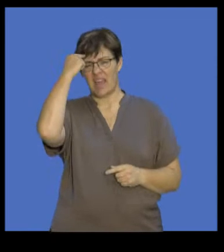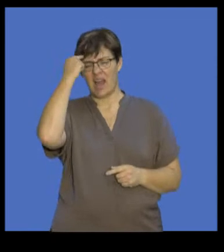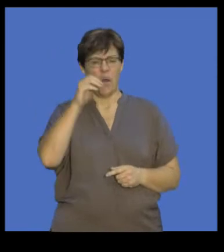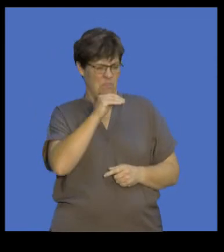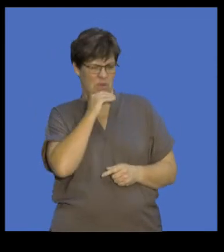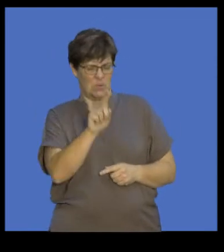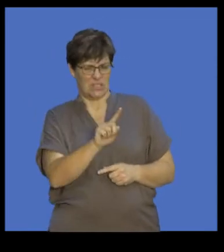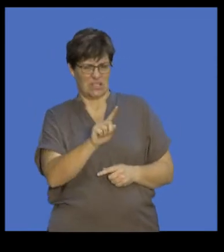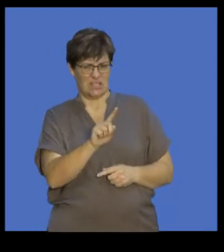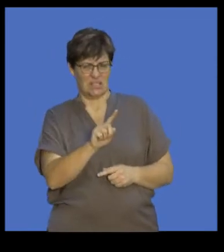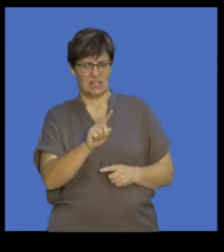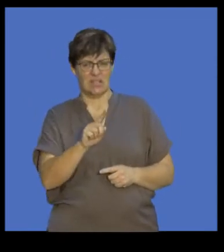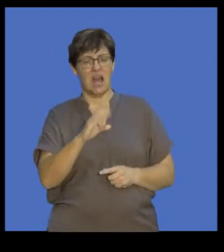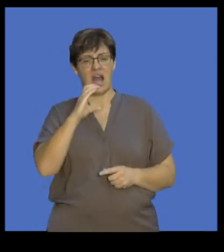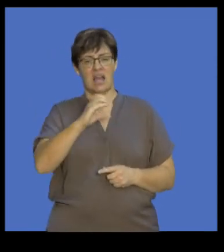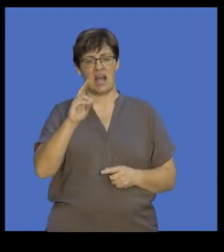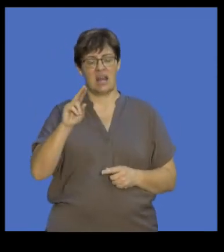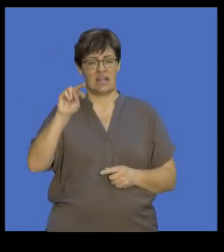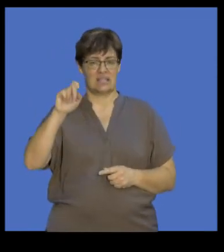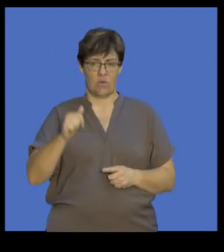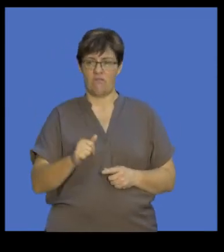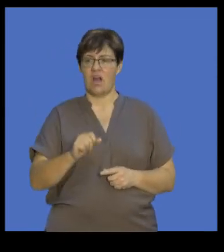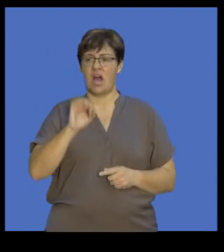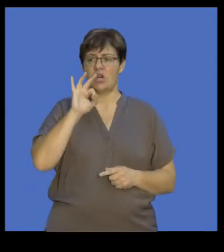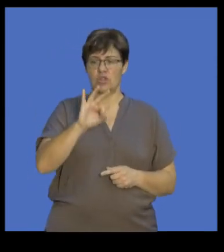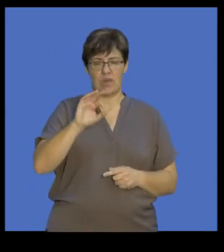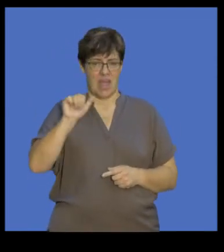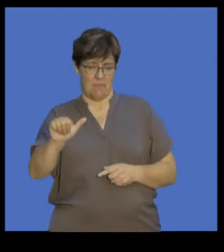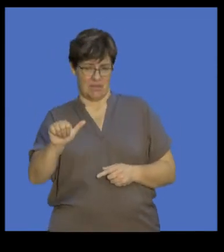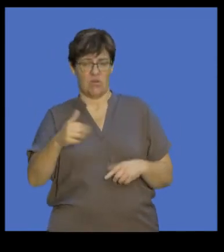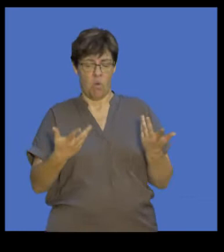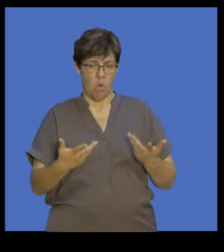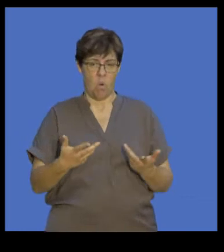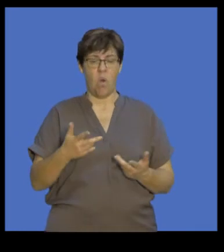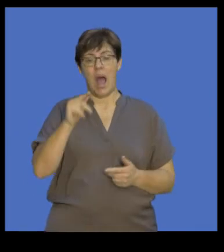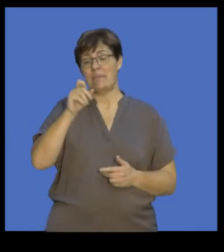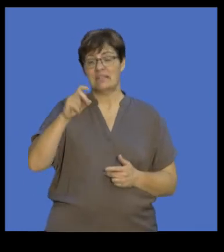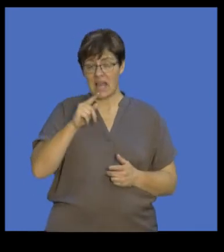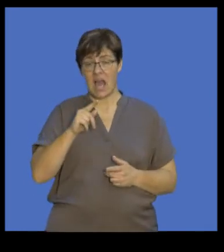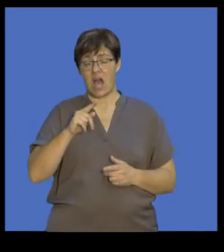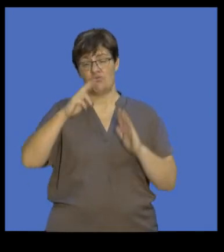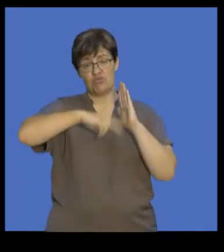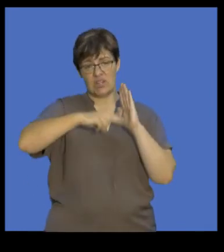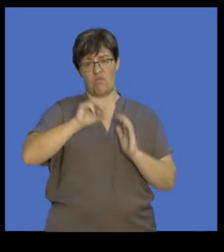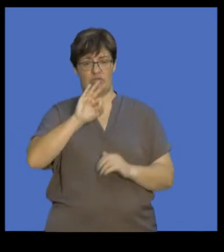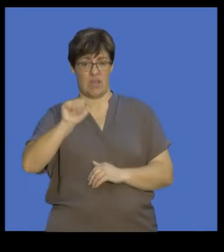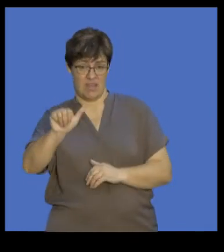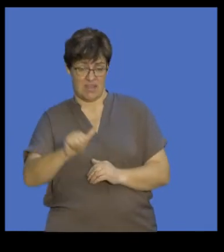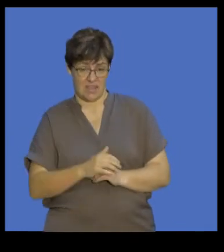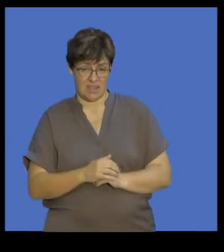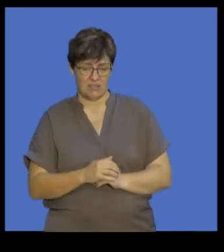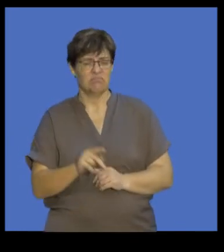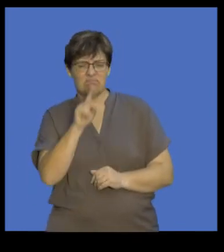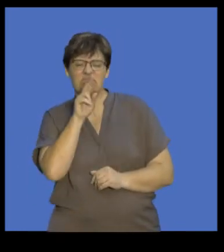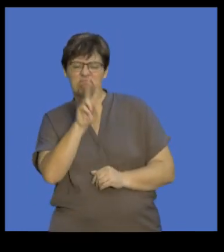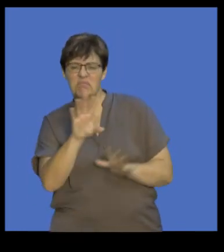when we've got a current of 3 amperes or when there is an ammeter reading of 3 amperes. Now that we have demonstrated how